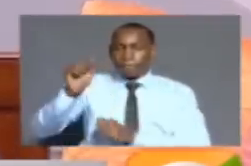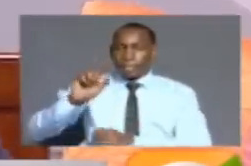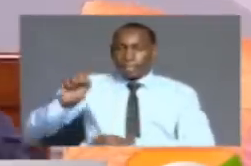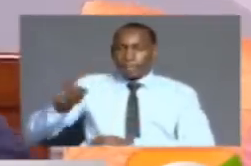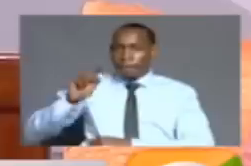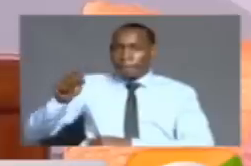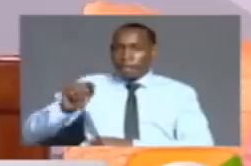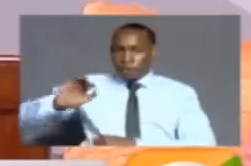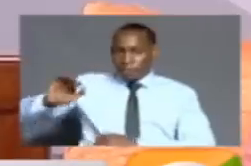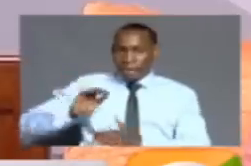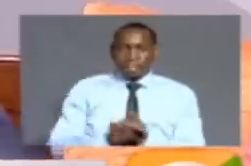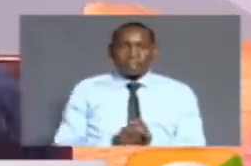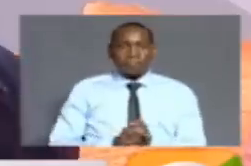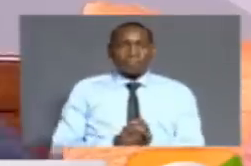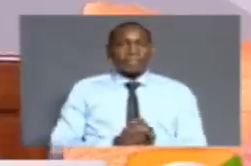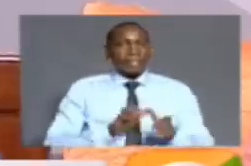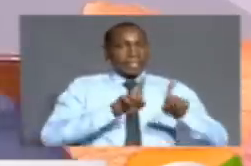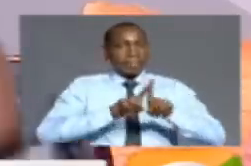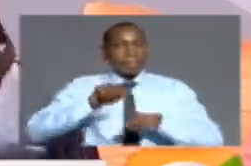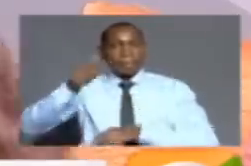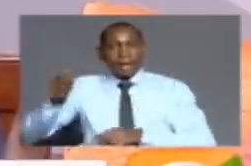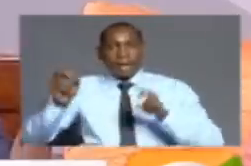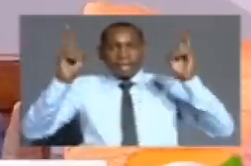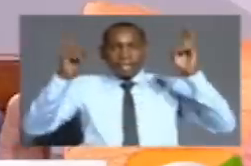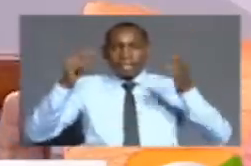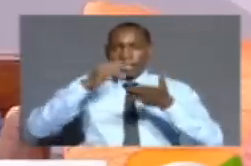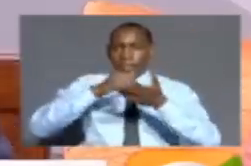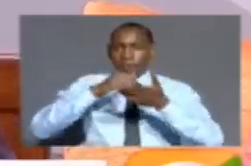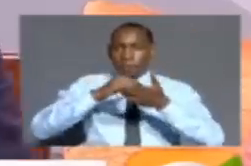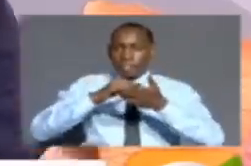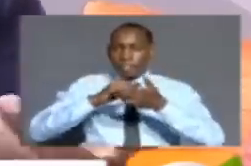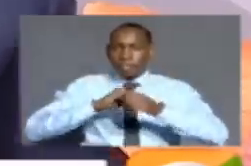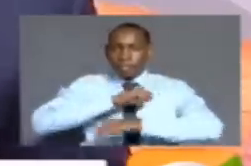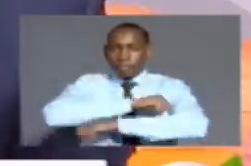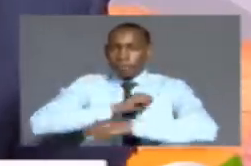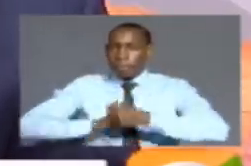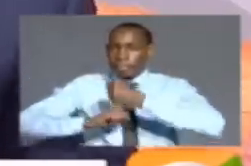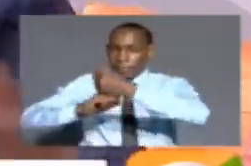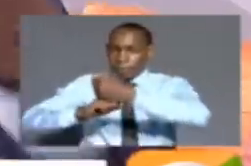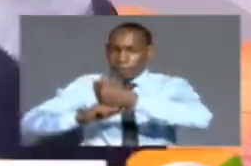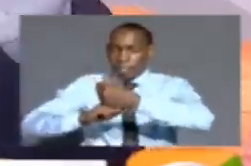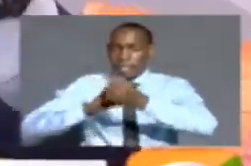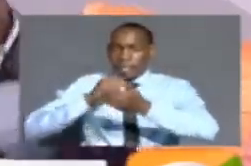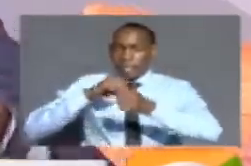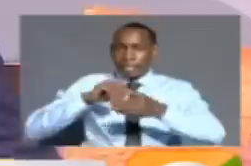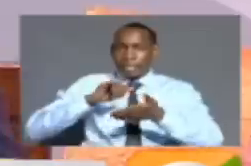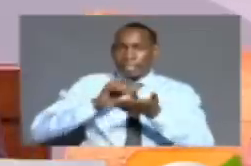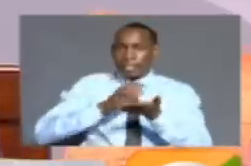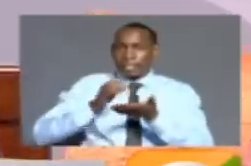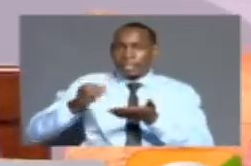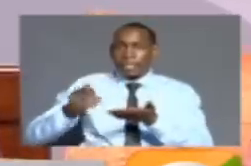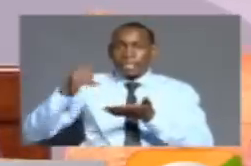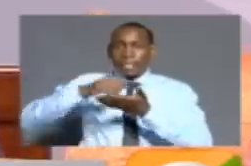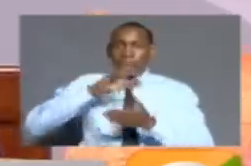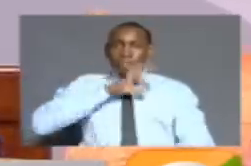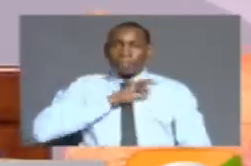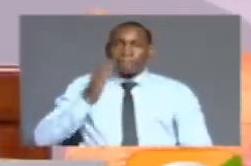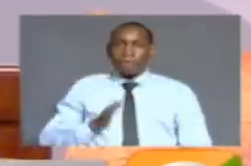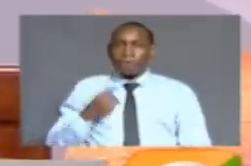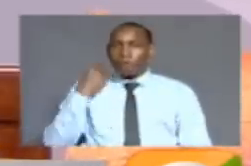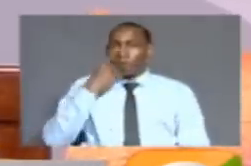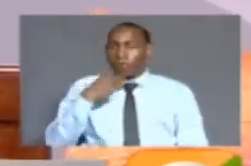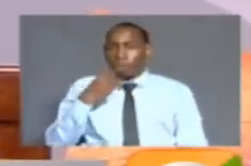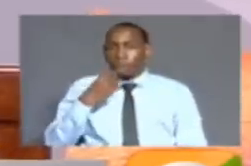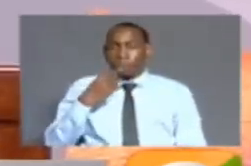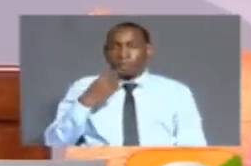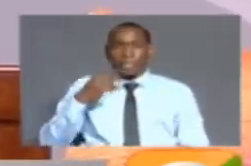impress. That's not it. You look at other issues like scholarships. You have given out scholarships. You've not listed out the beneficiaries of those scholarships. Who are